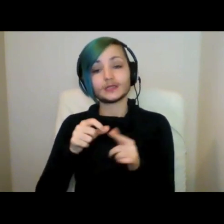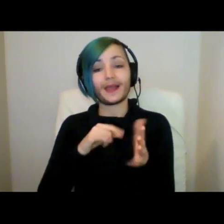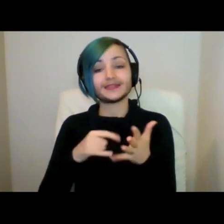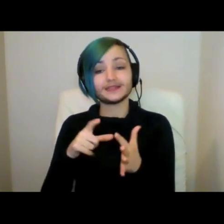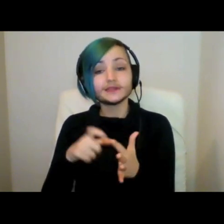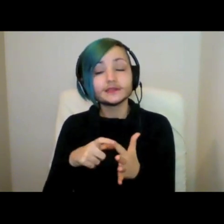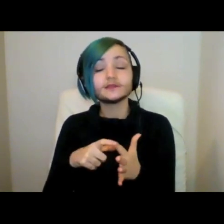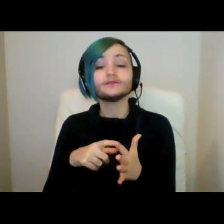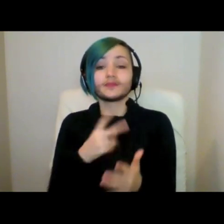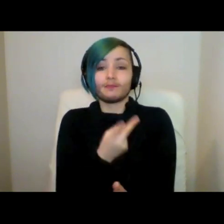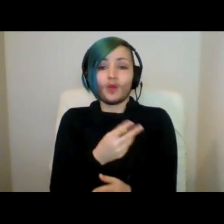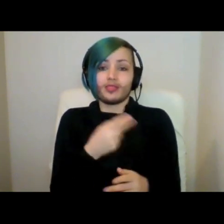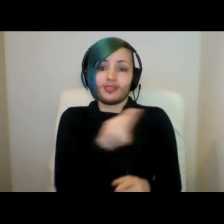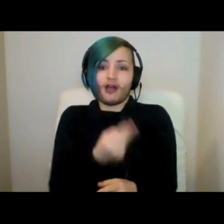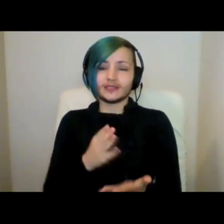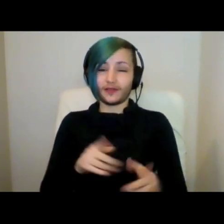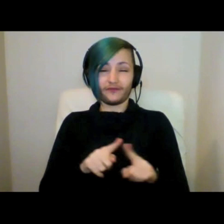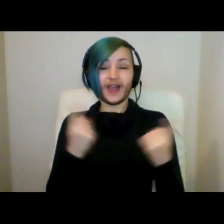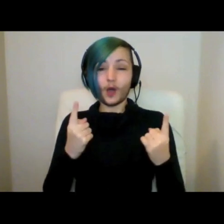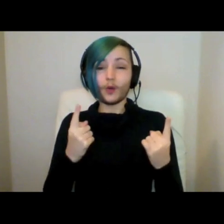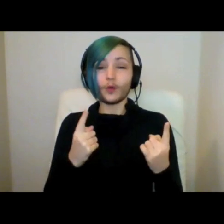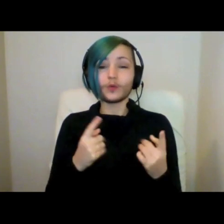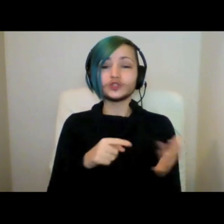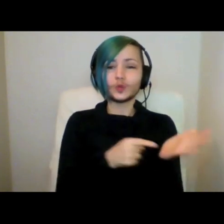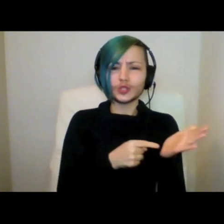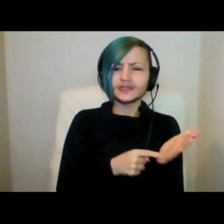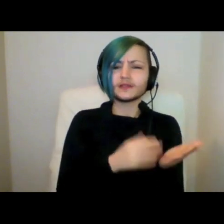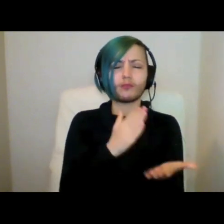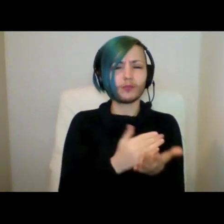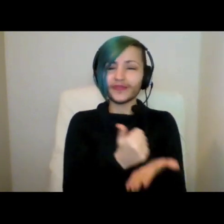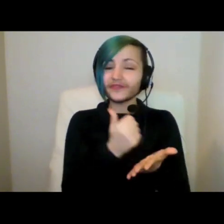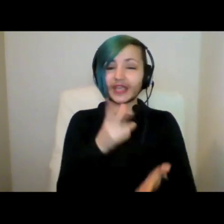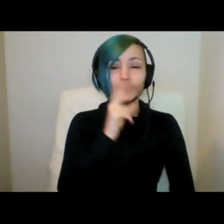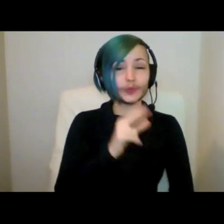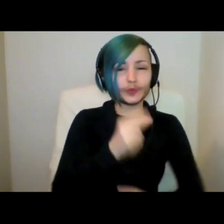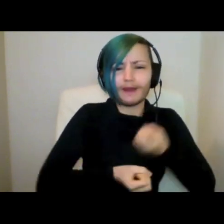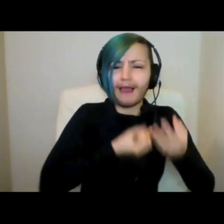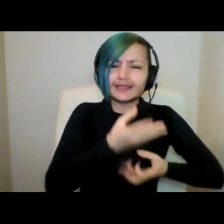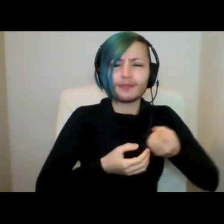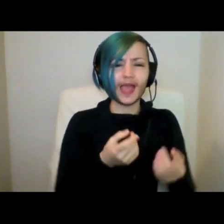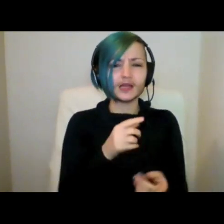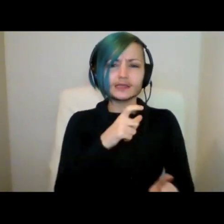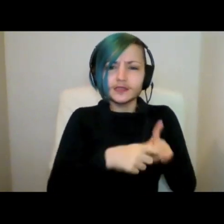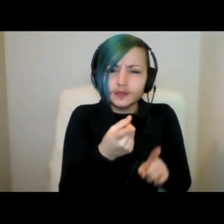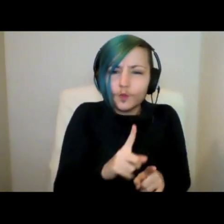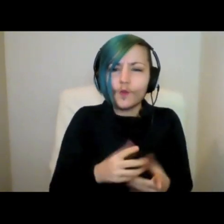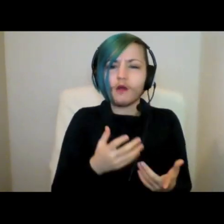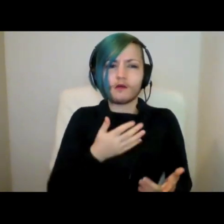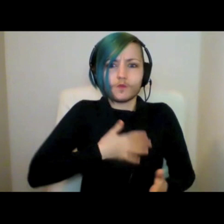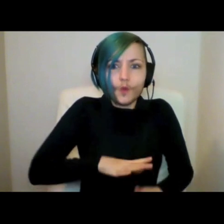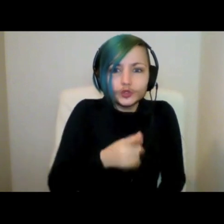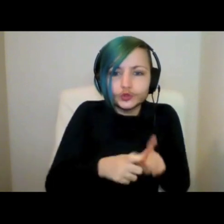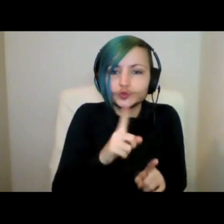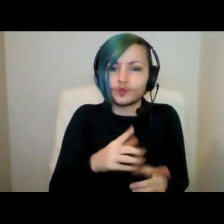artists. And Thompson is fantastic at articulating what he does and how he does it and what he wants to do.